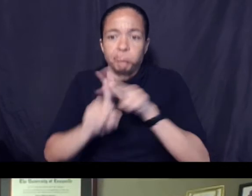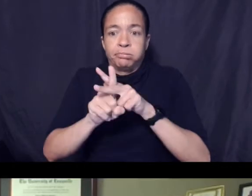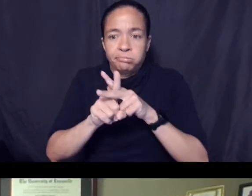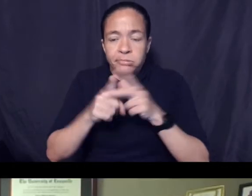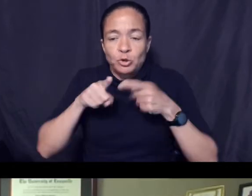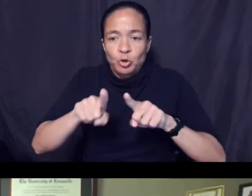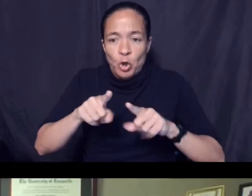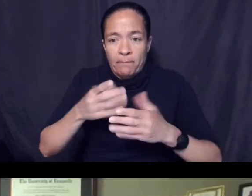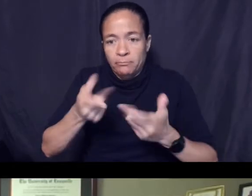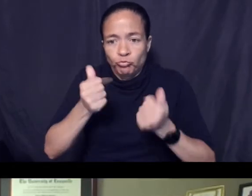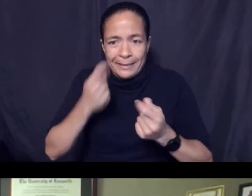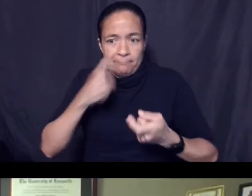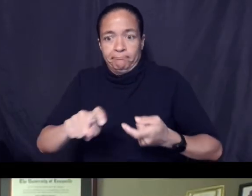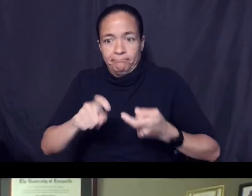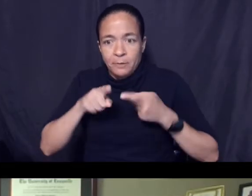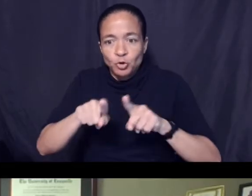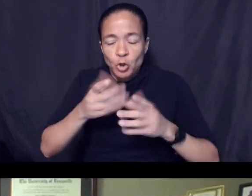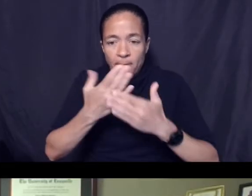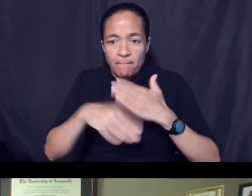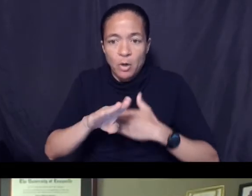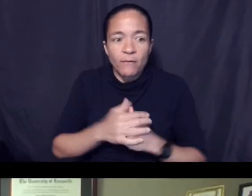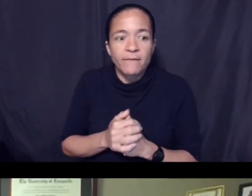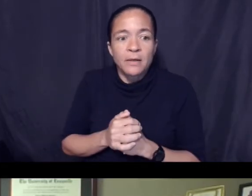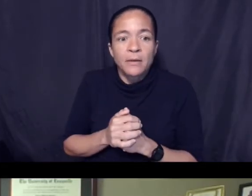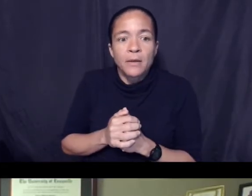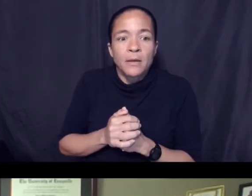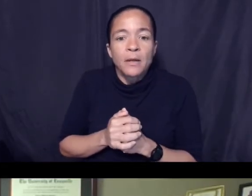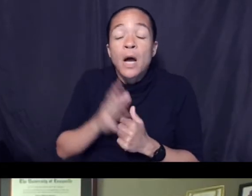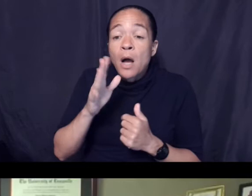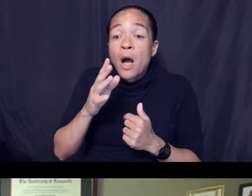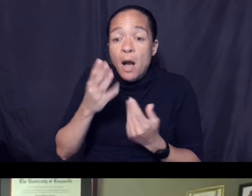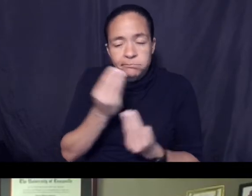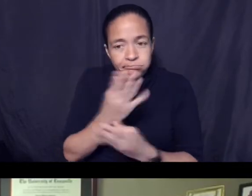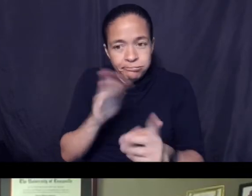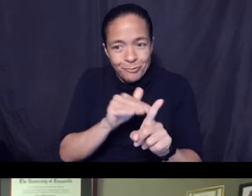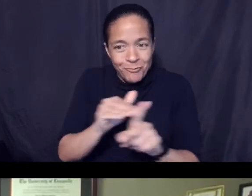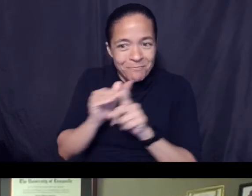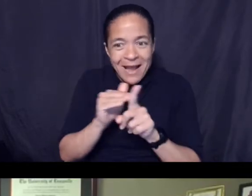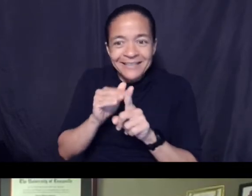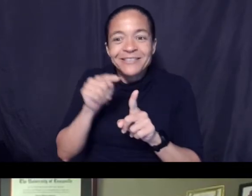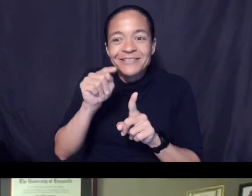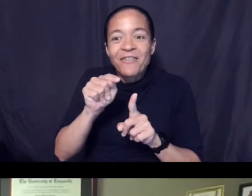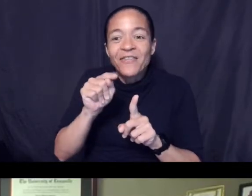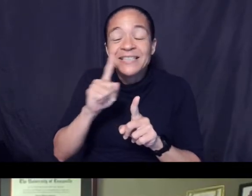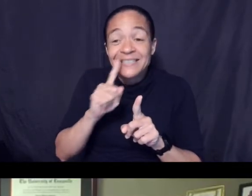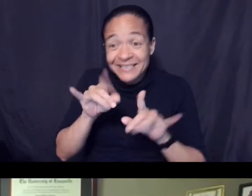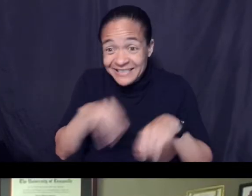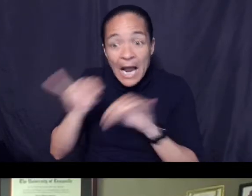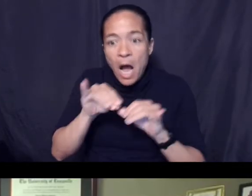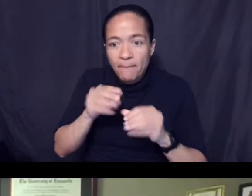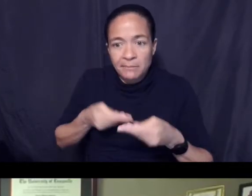So just as a reminder slide, this is thought to be the most common virus transmitted to the fetus, with 1 in 750